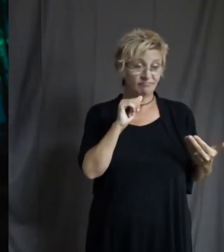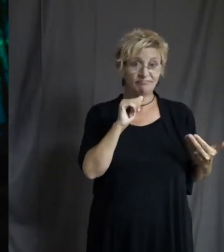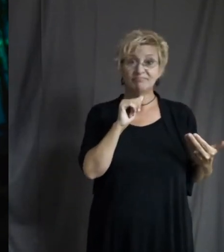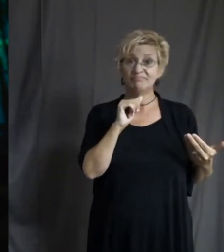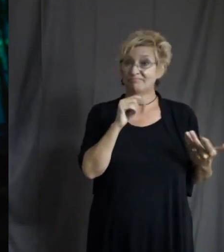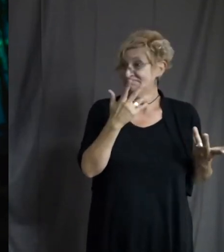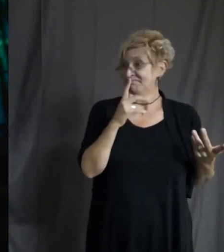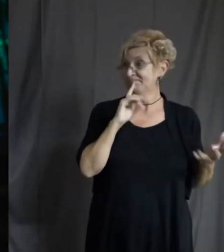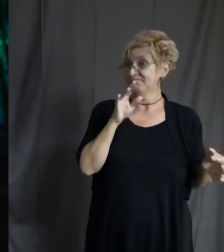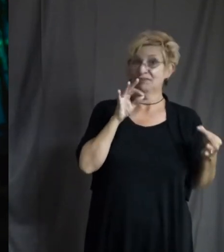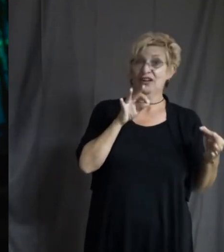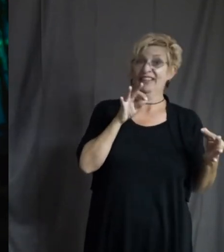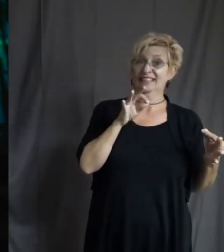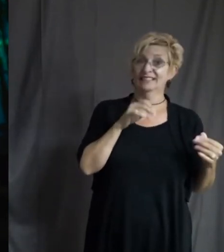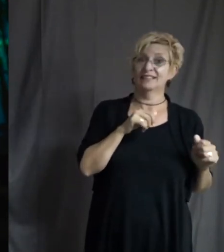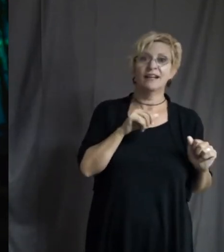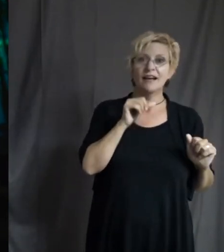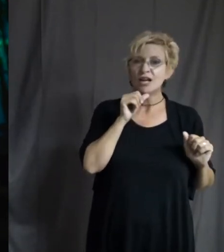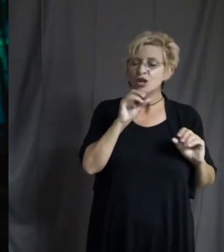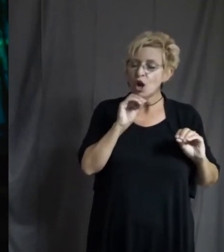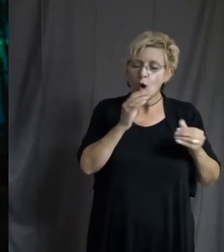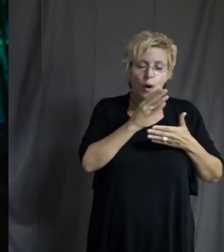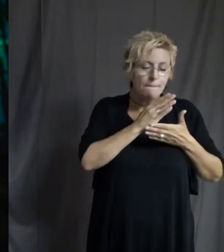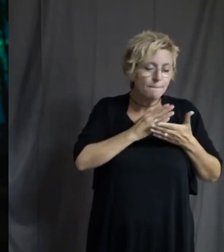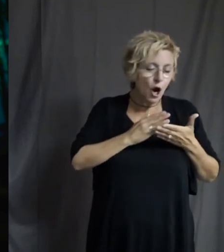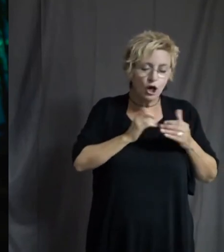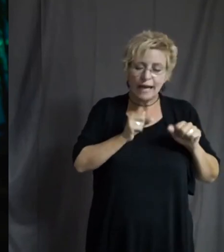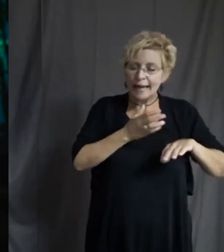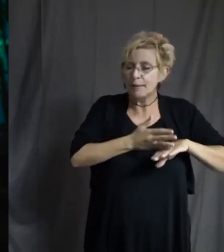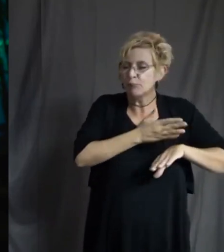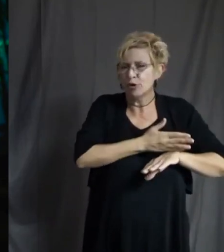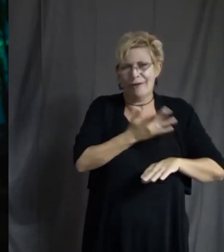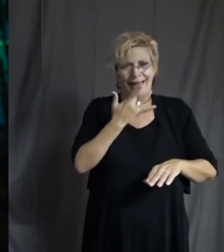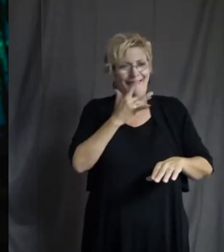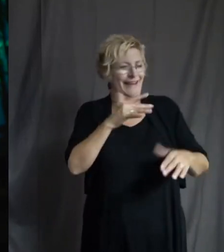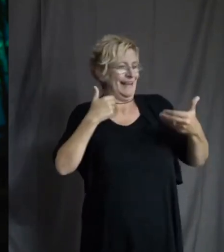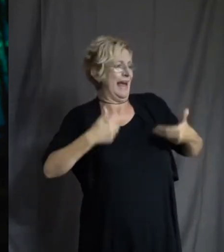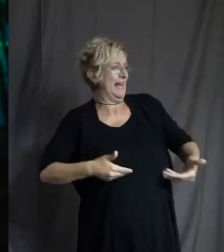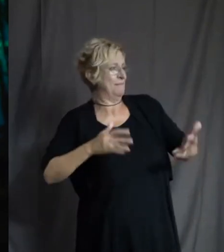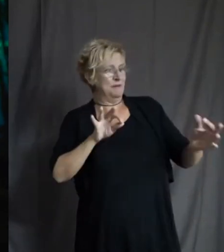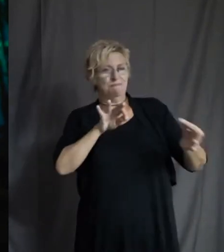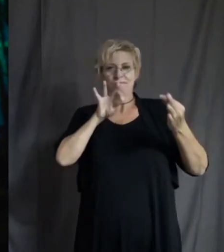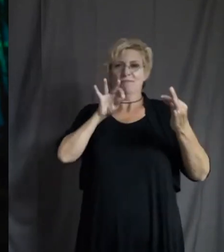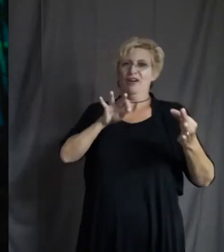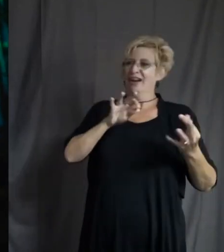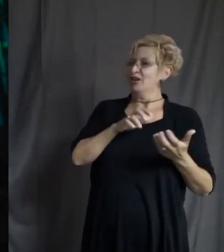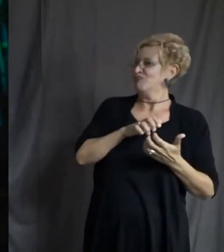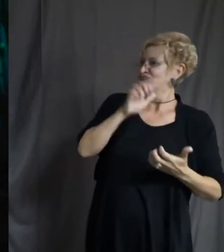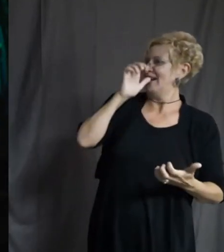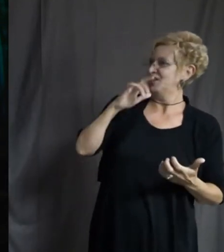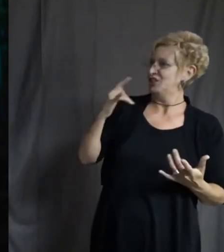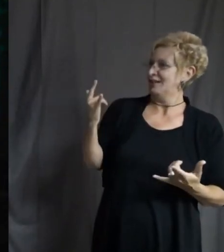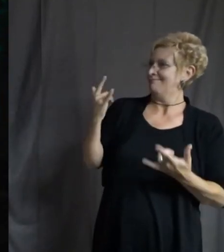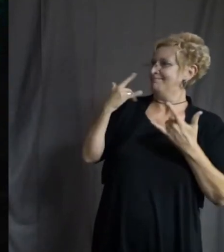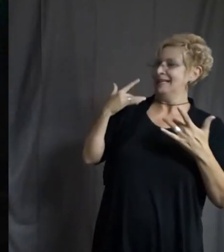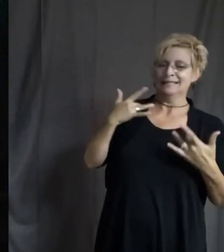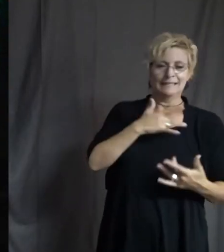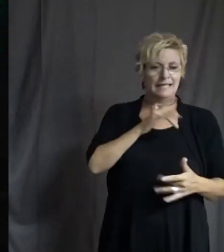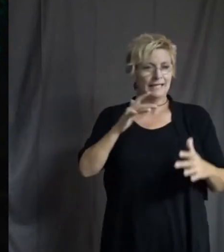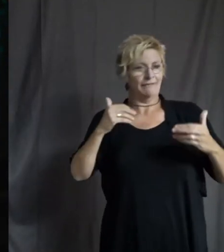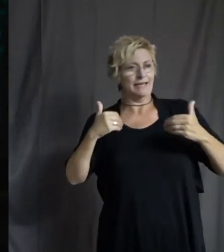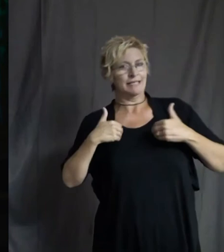perfect. Not a part of me could stand in proving how lucky I am to be perfect and rich and sought after and sensitive and young.